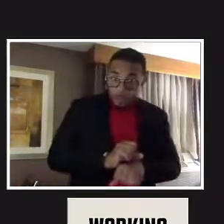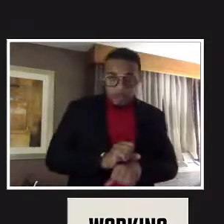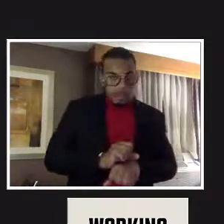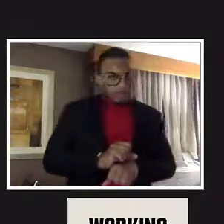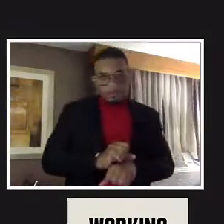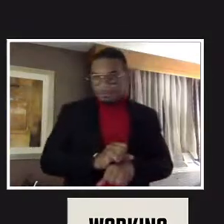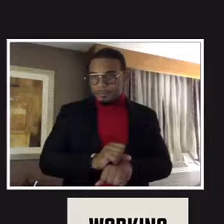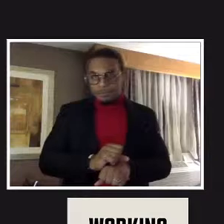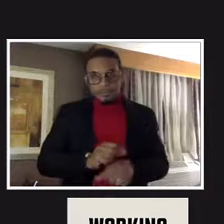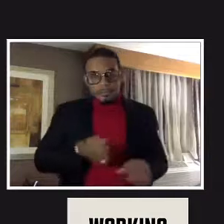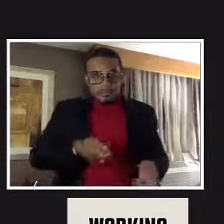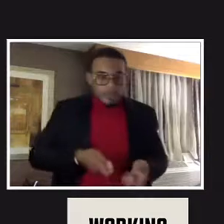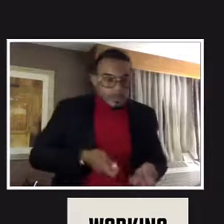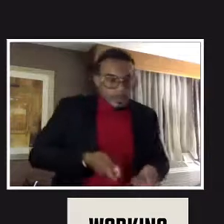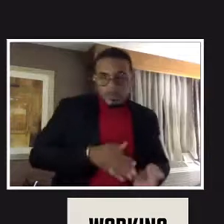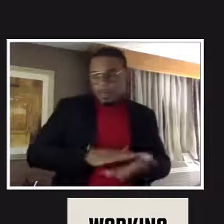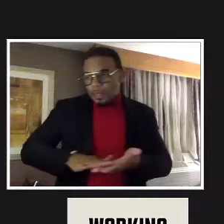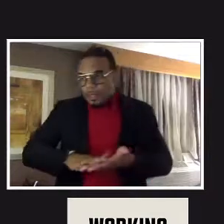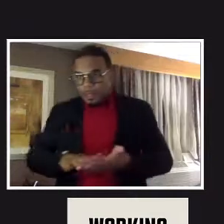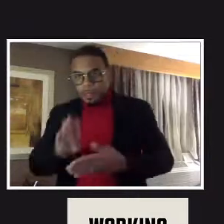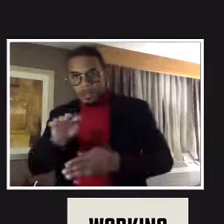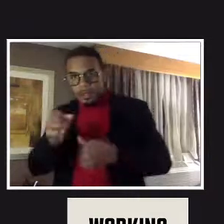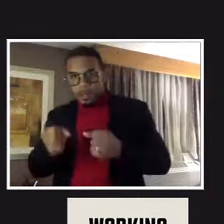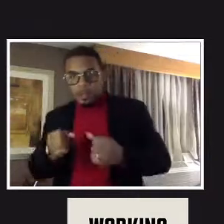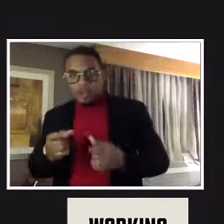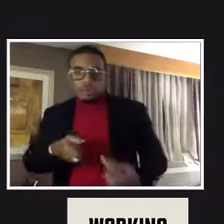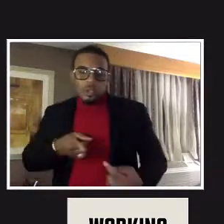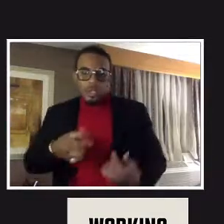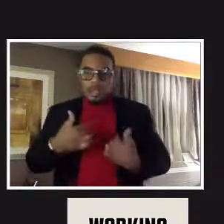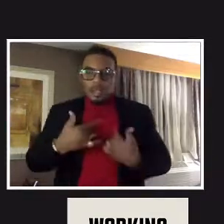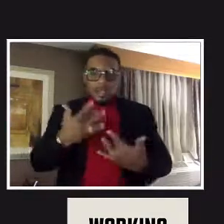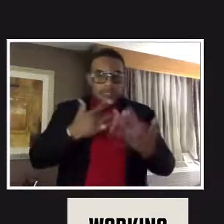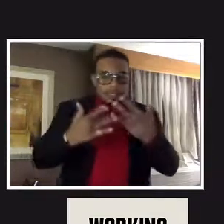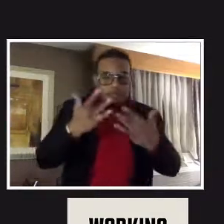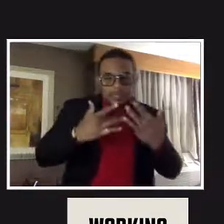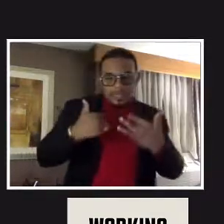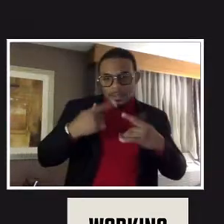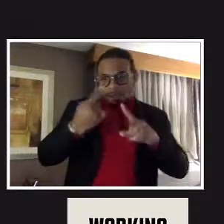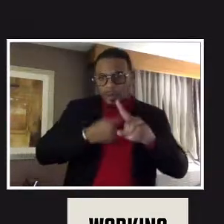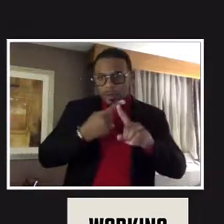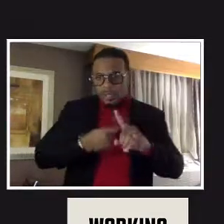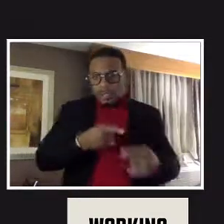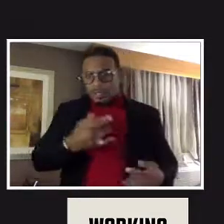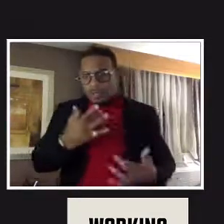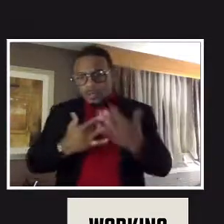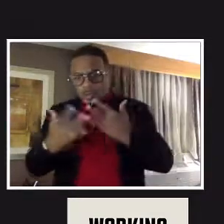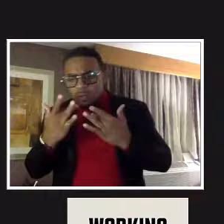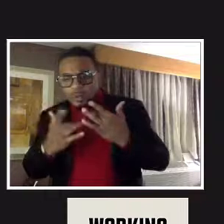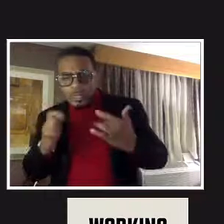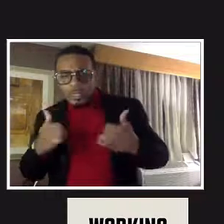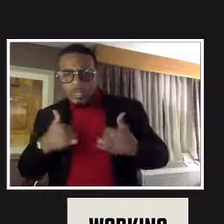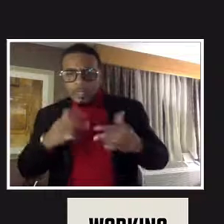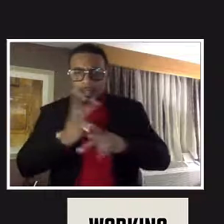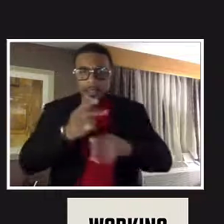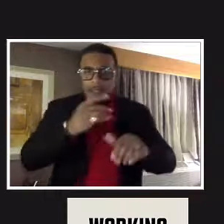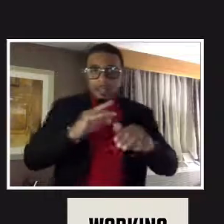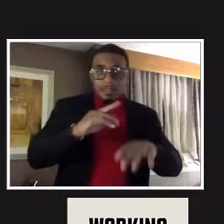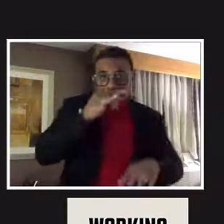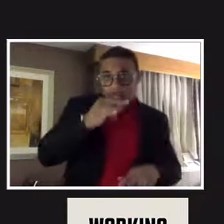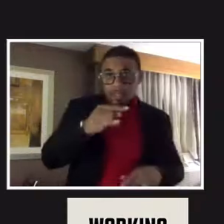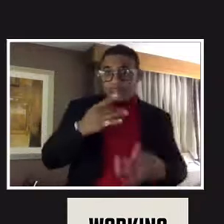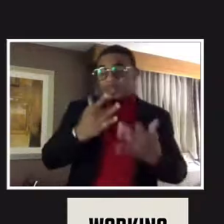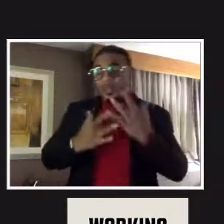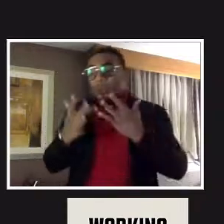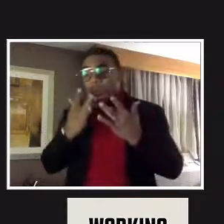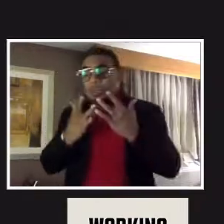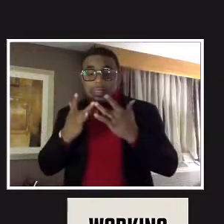and the janitors and the bus drivers, struggling to have enough to have rent, struggling to be able to take care of their kids,